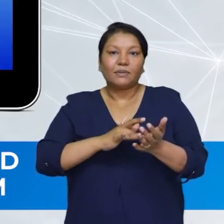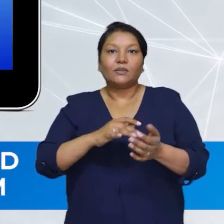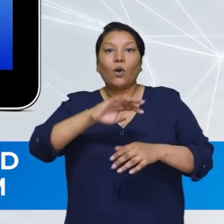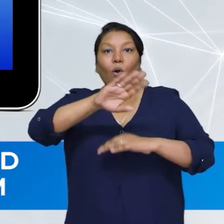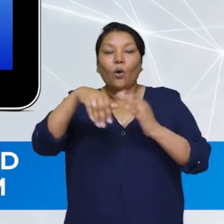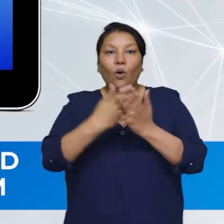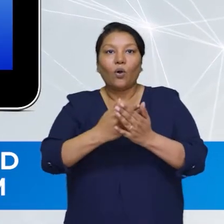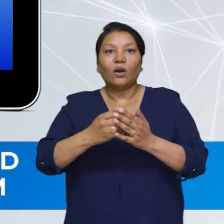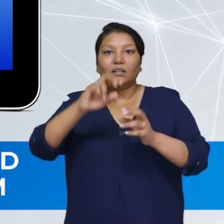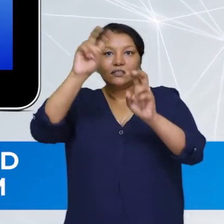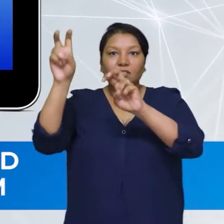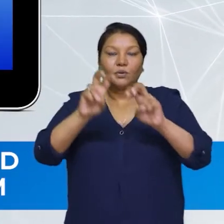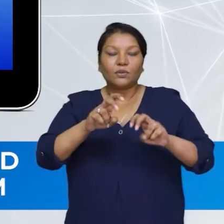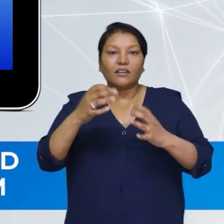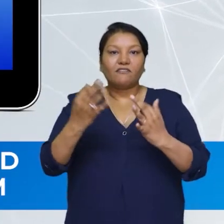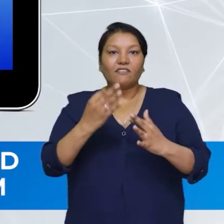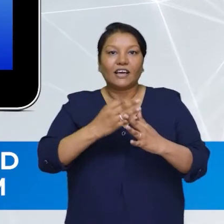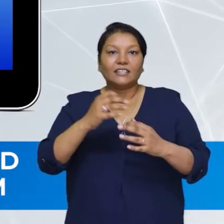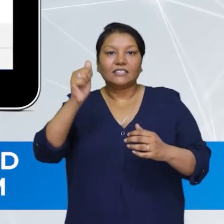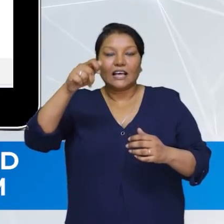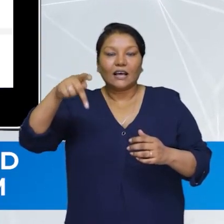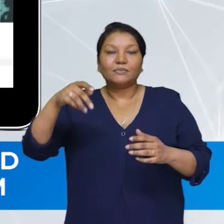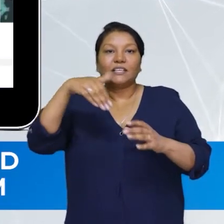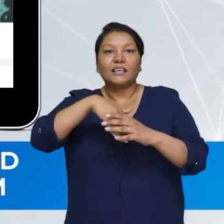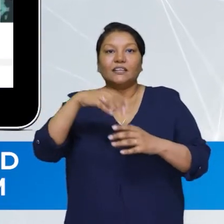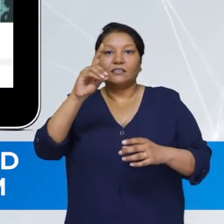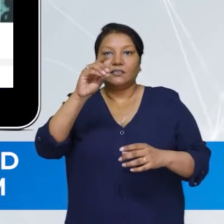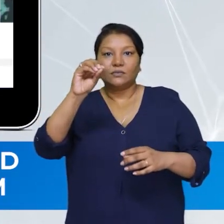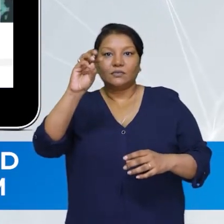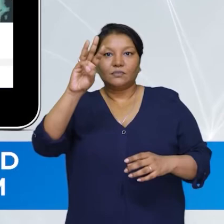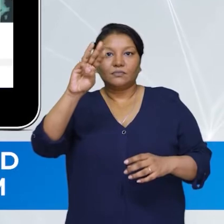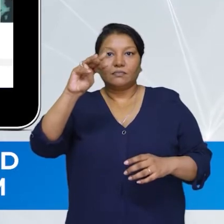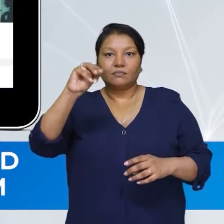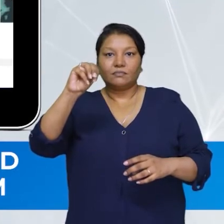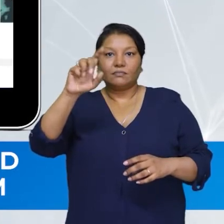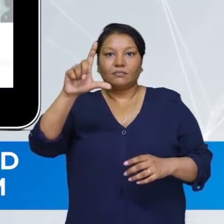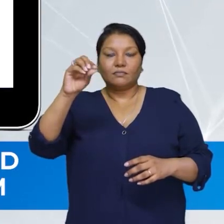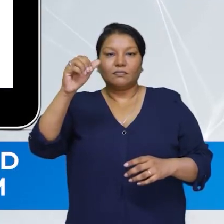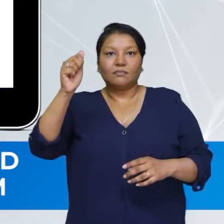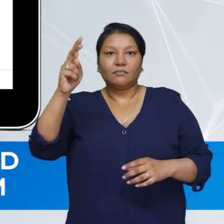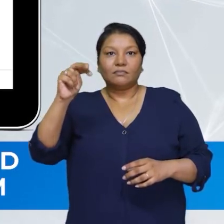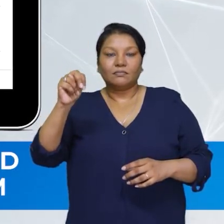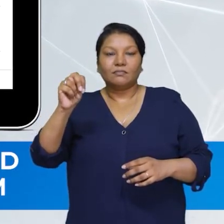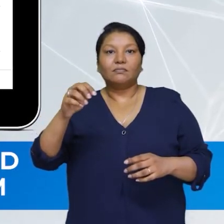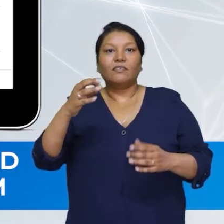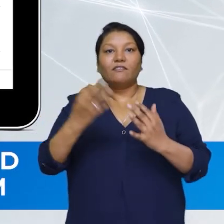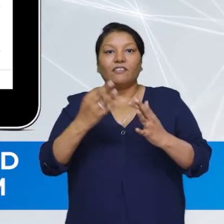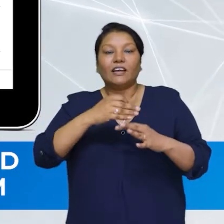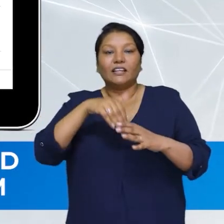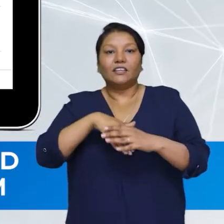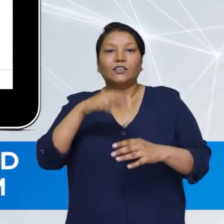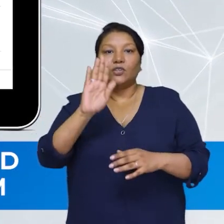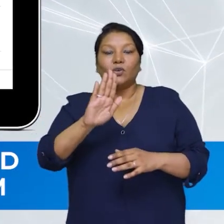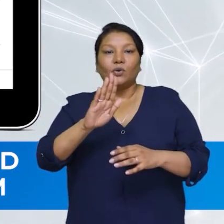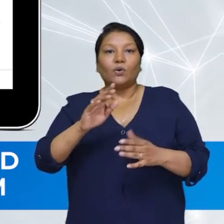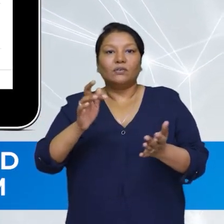And remember, all downloaded files or apps can be located in the Downloads folder on your device.